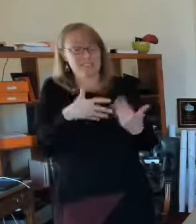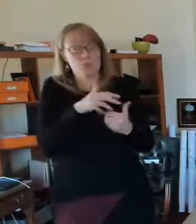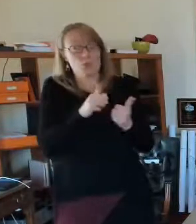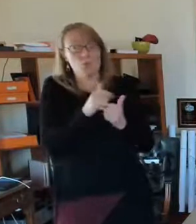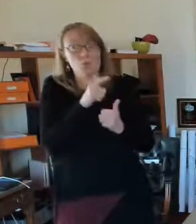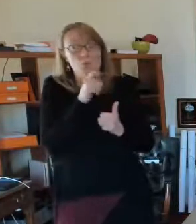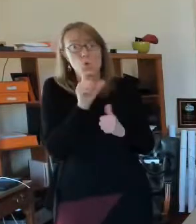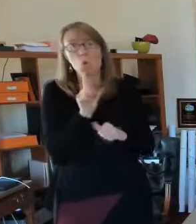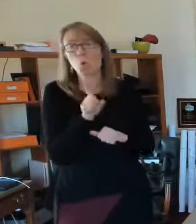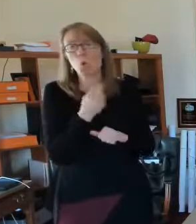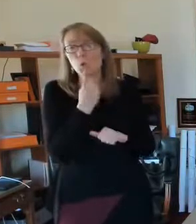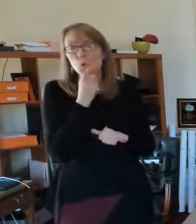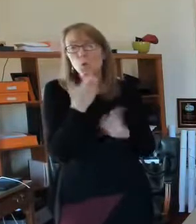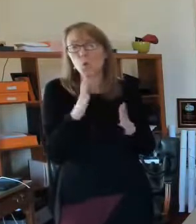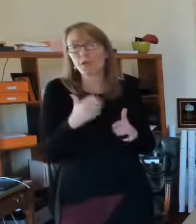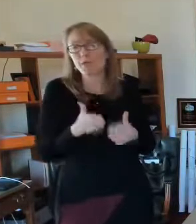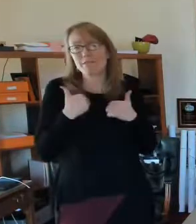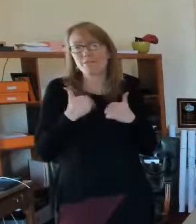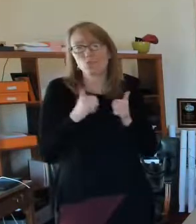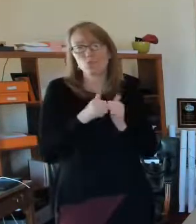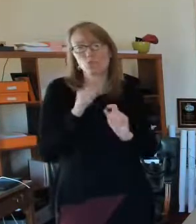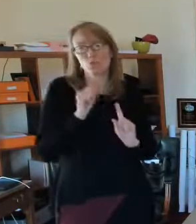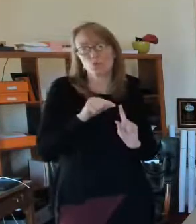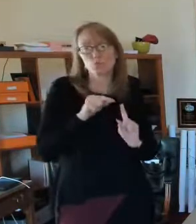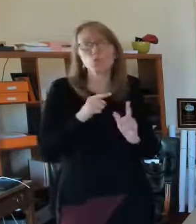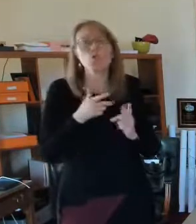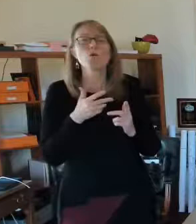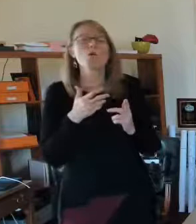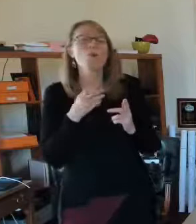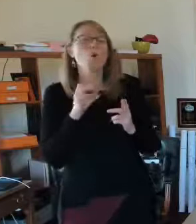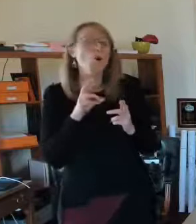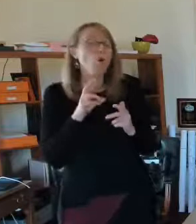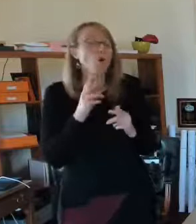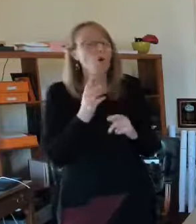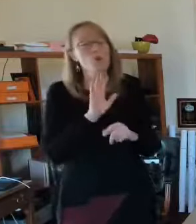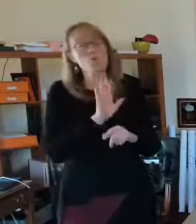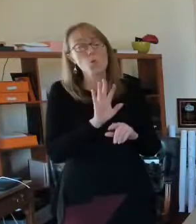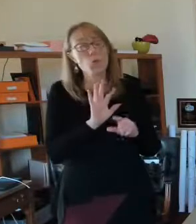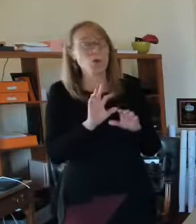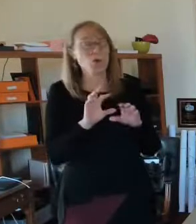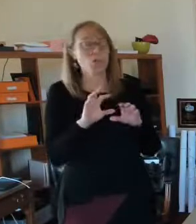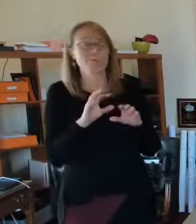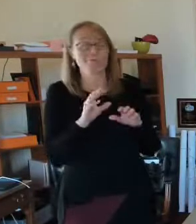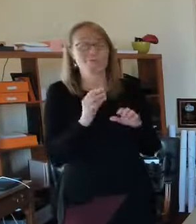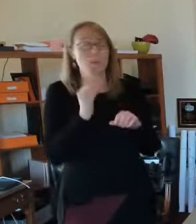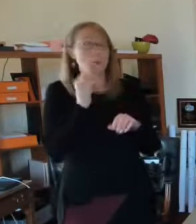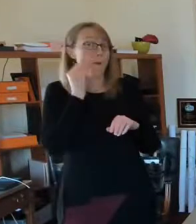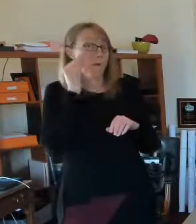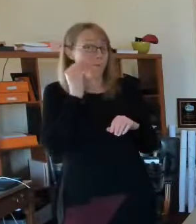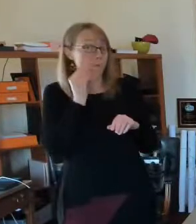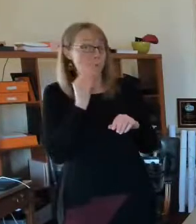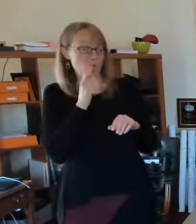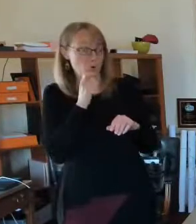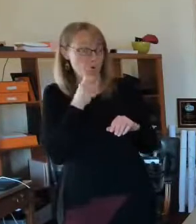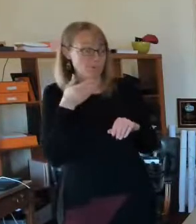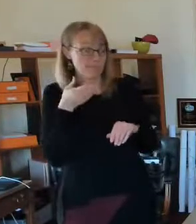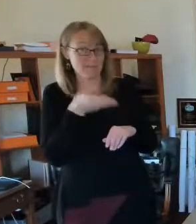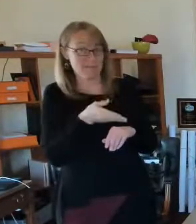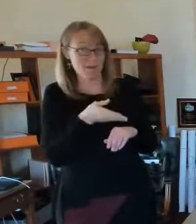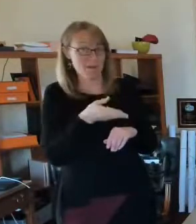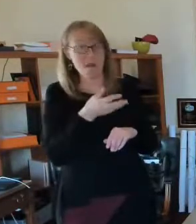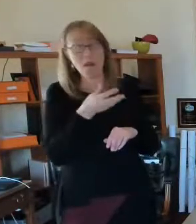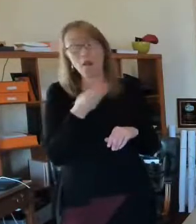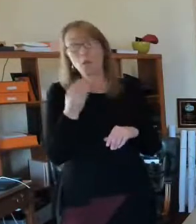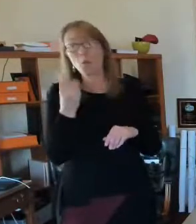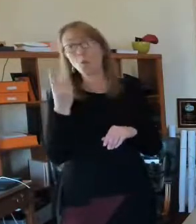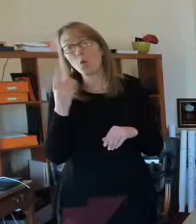that you have a consistent group of 6, 8, 10 people that you